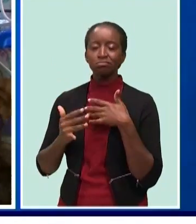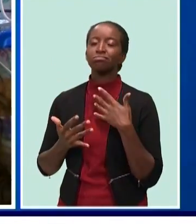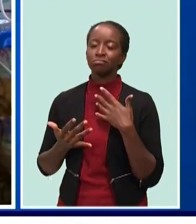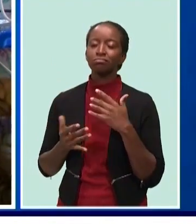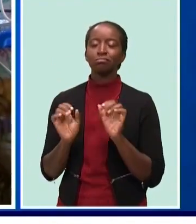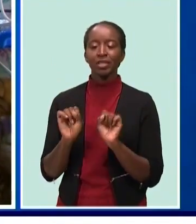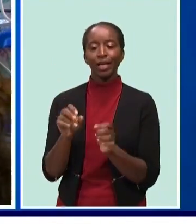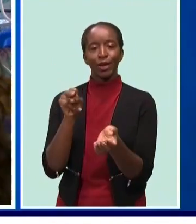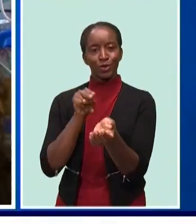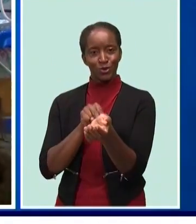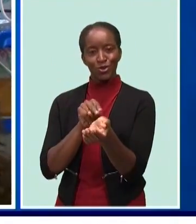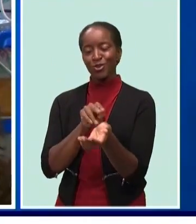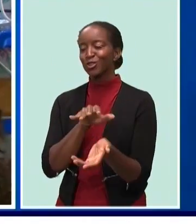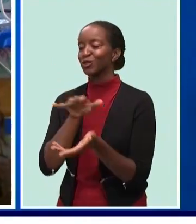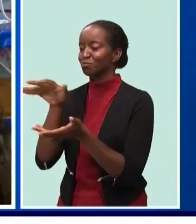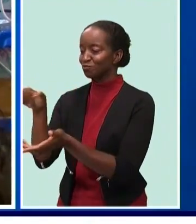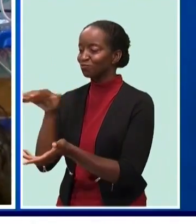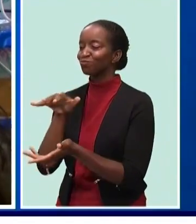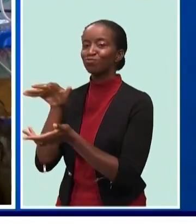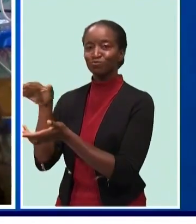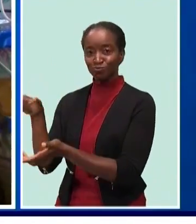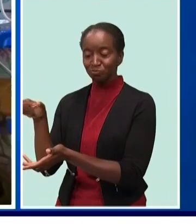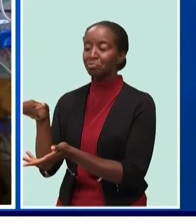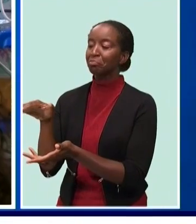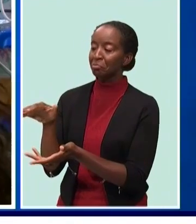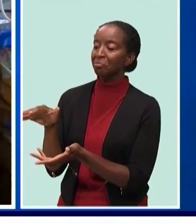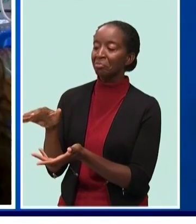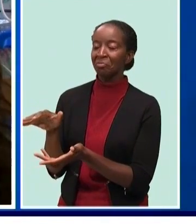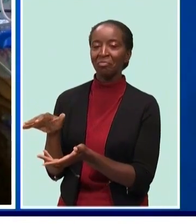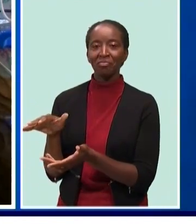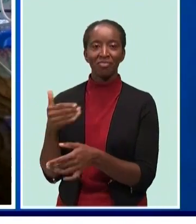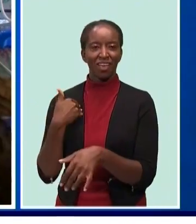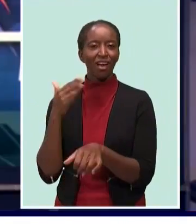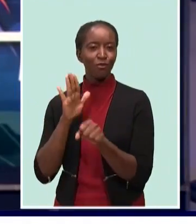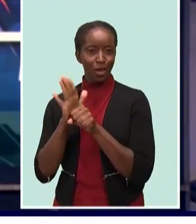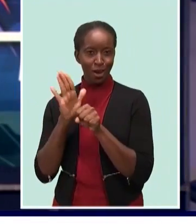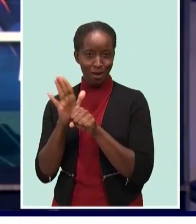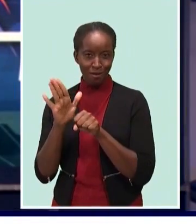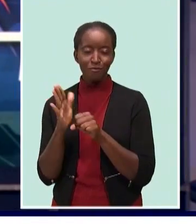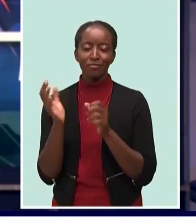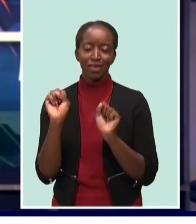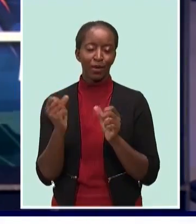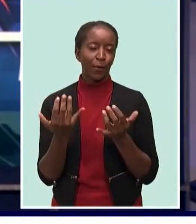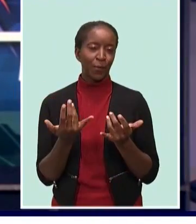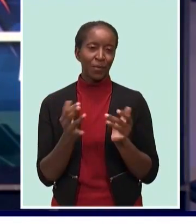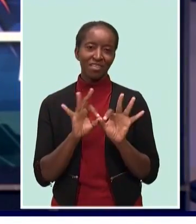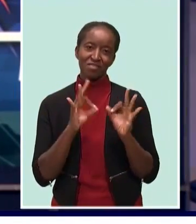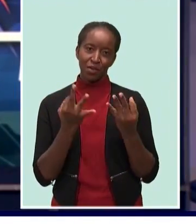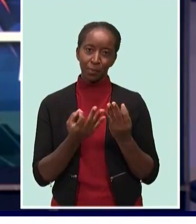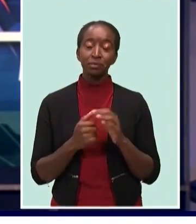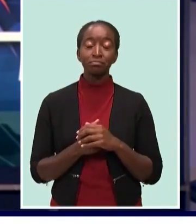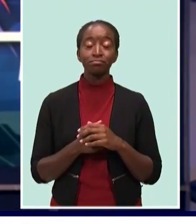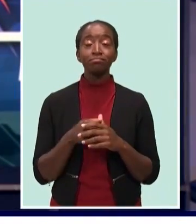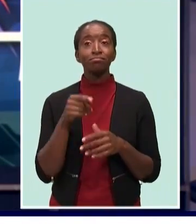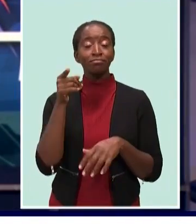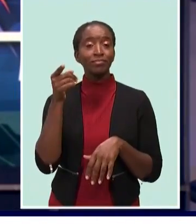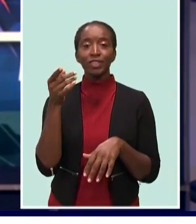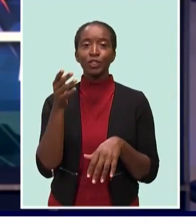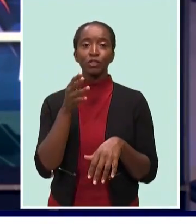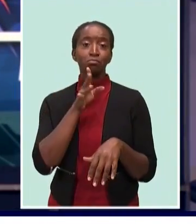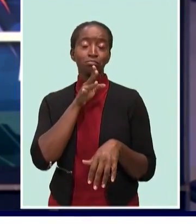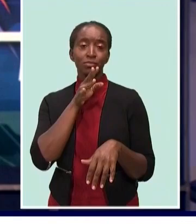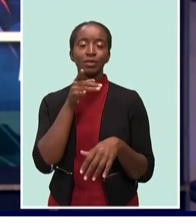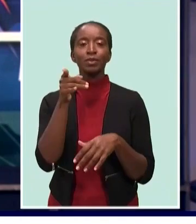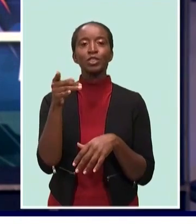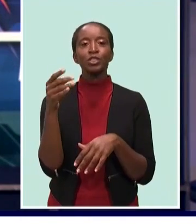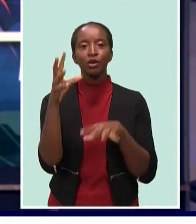would facilitate you till your family then brings the stuff for you. And that is President of KIFA, Katrina Aline, who says